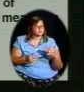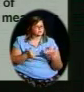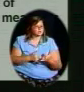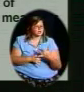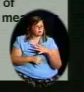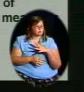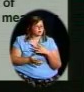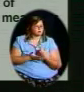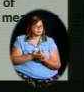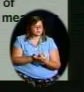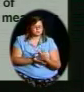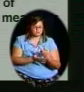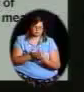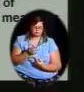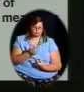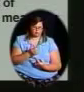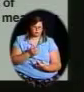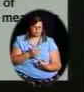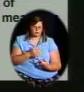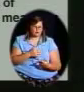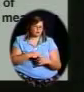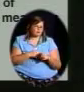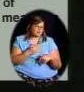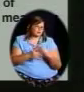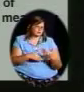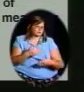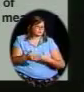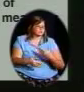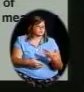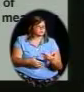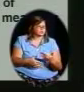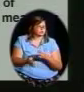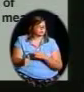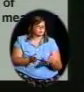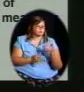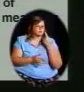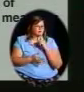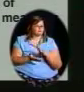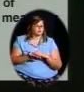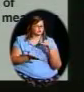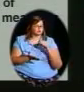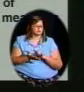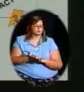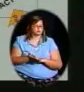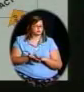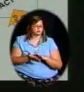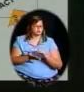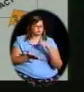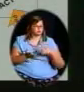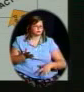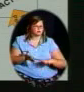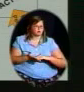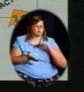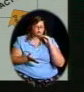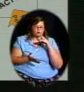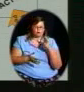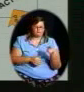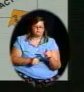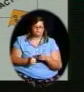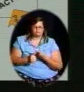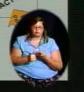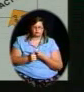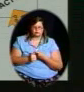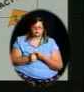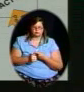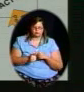talk about the specific continuous strategic plan in the area of student learning. The first one would be in the area of looking